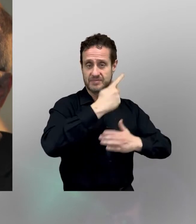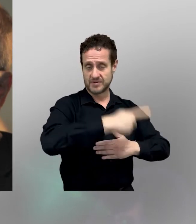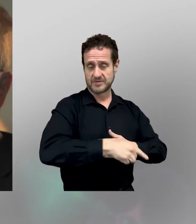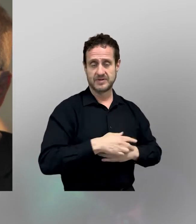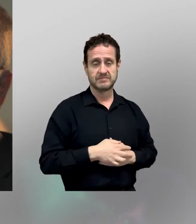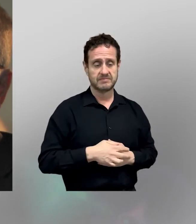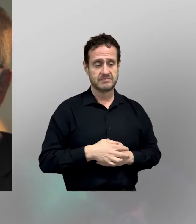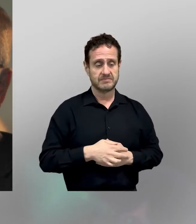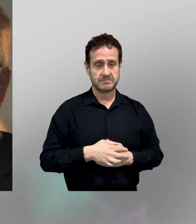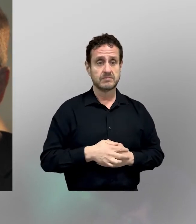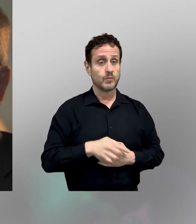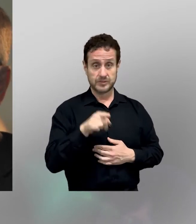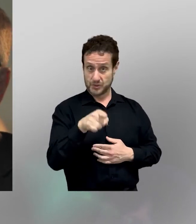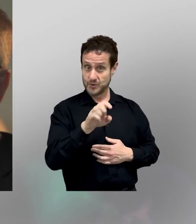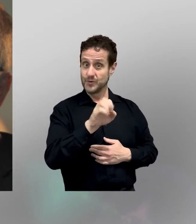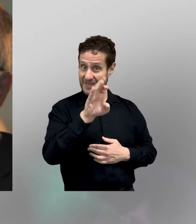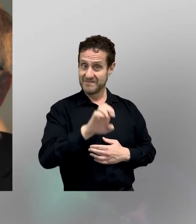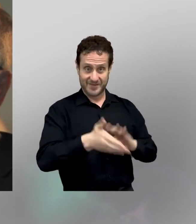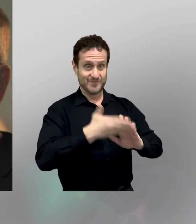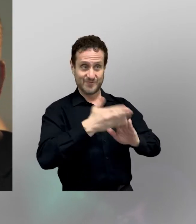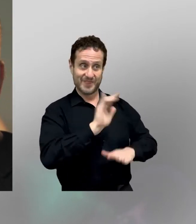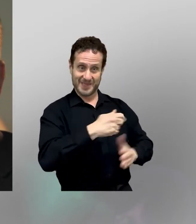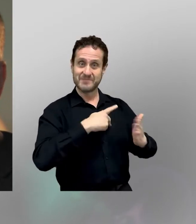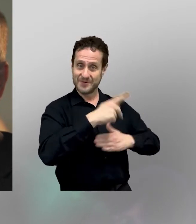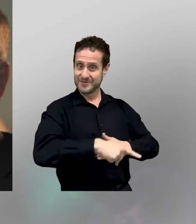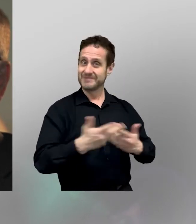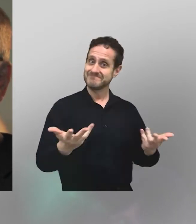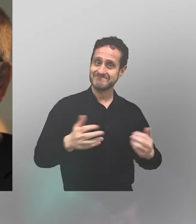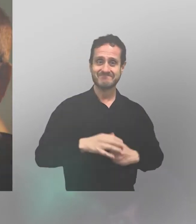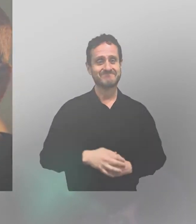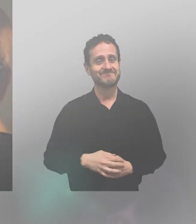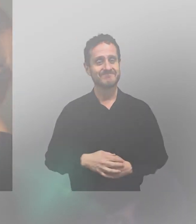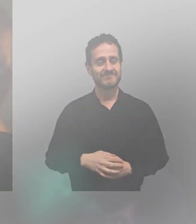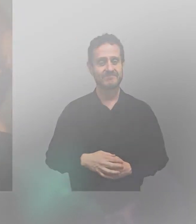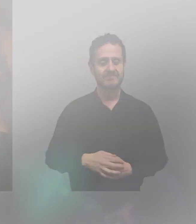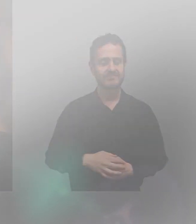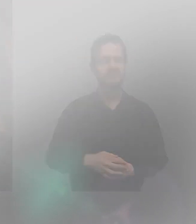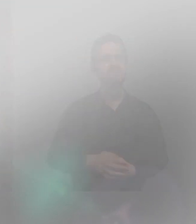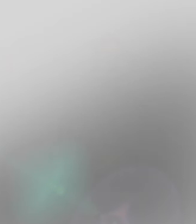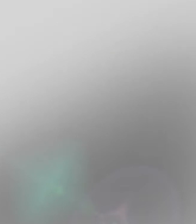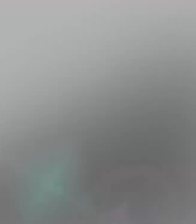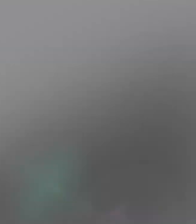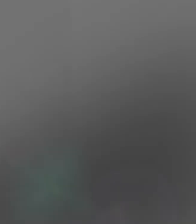private sector advocacy program, which you run.